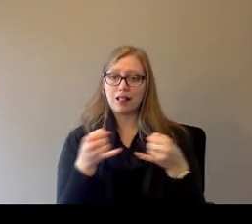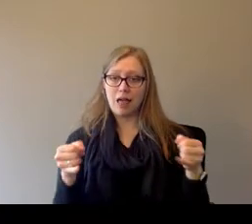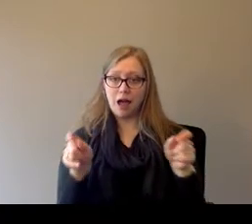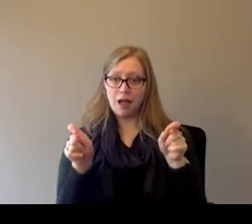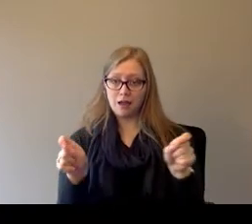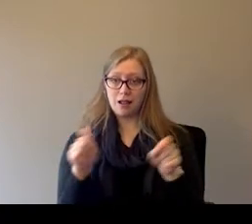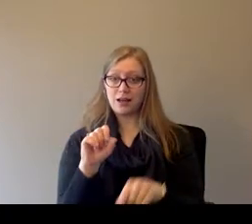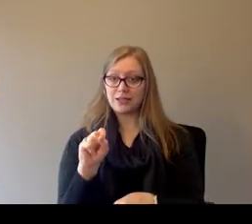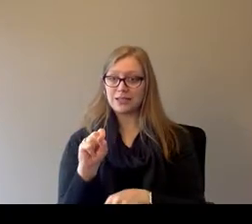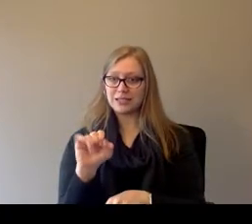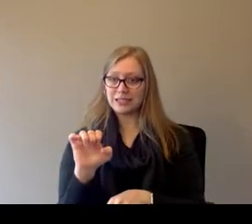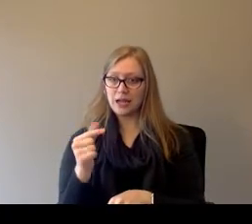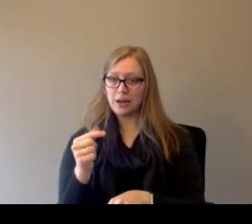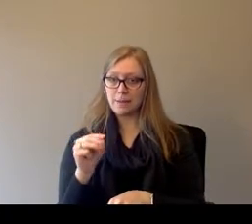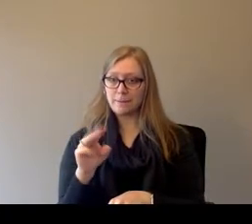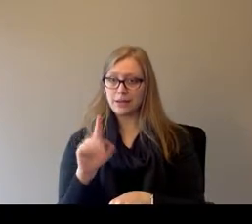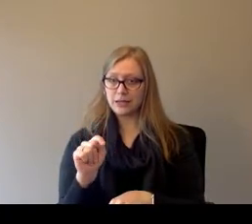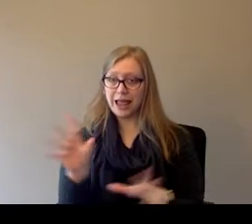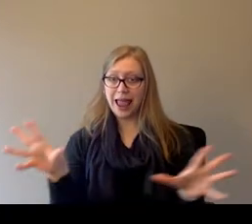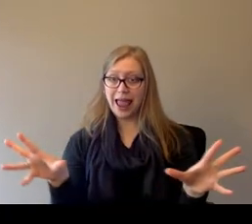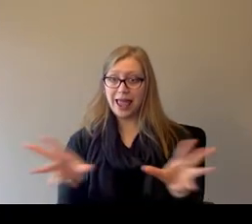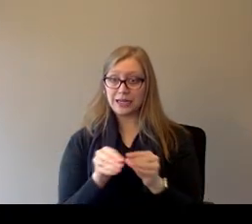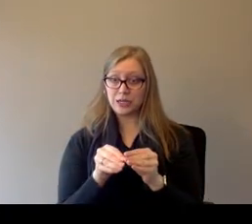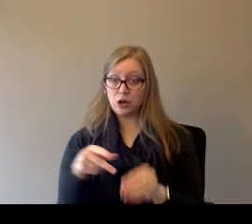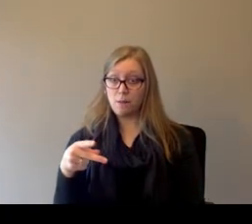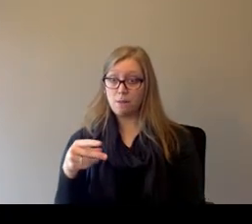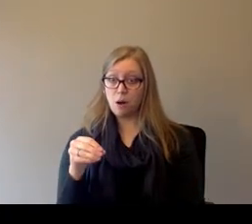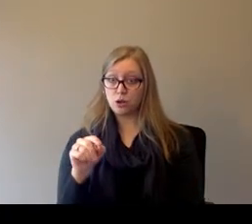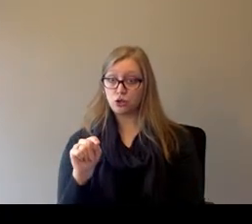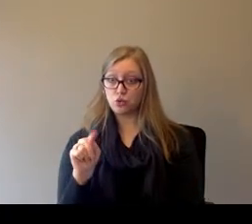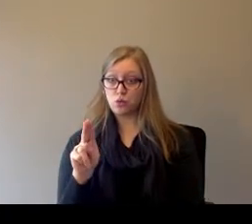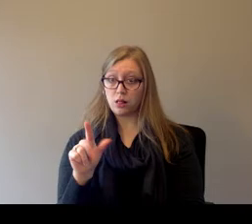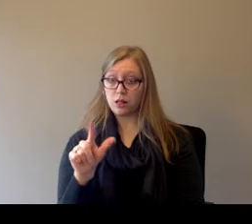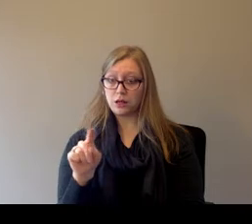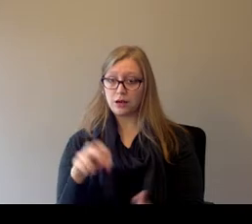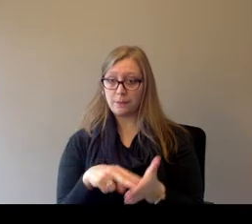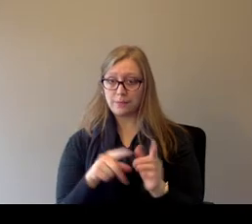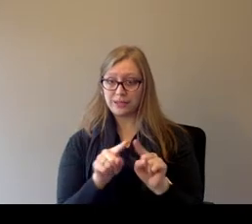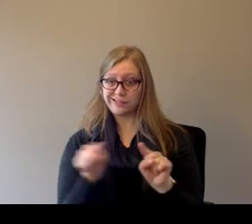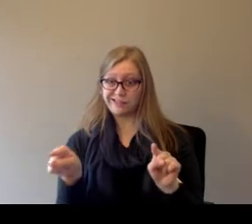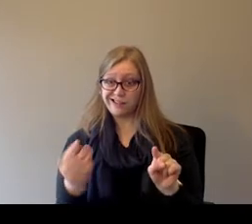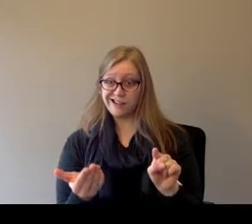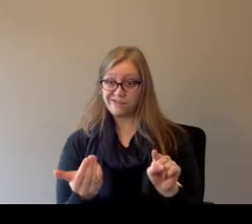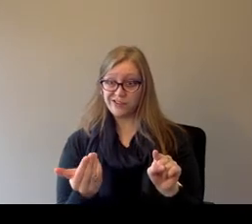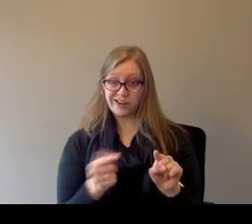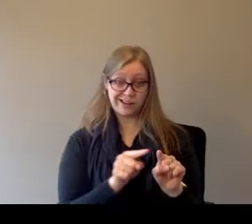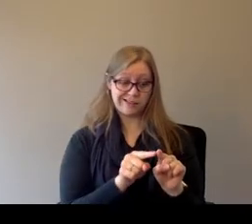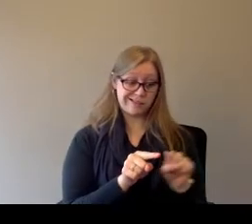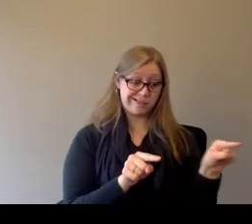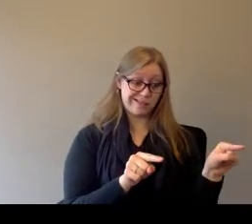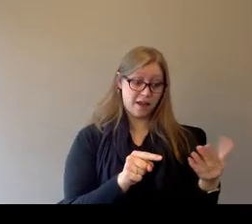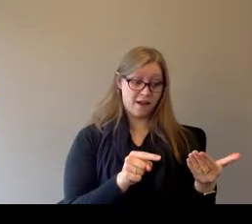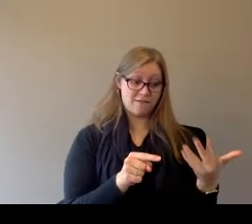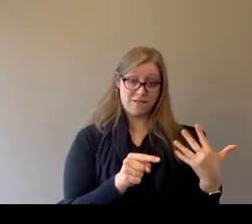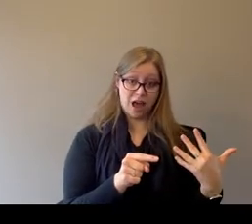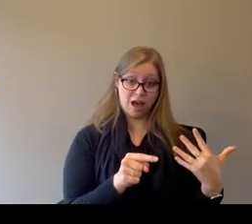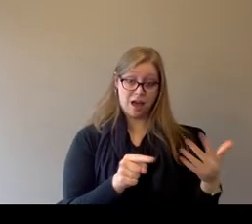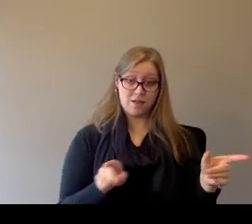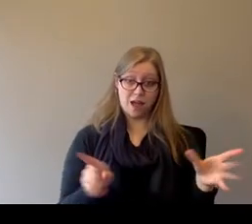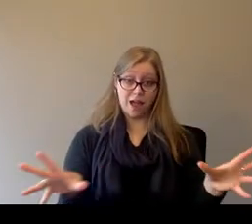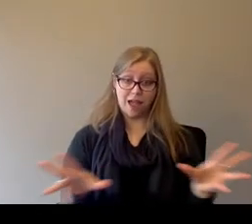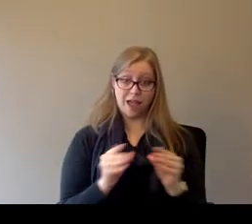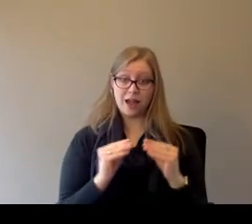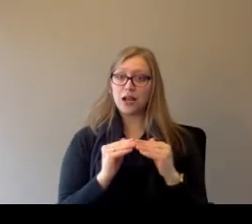postulate, we're going to have 15 plus 5, so this side is going to be 20. And so we have three sides,